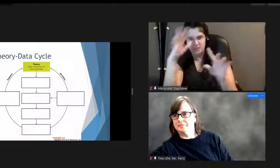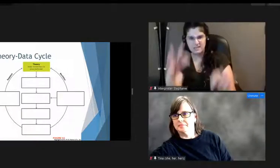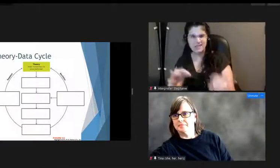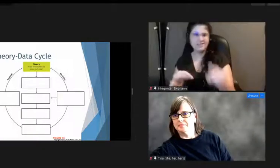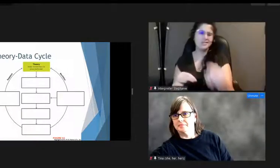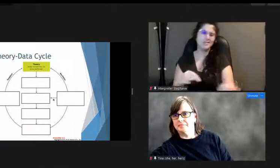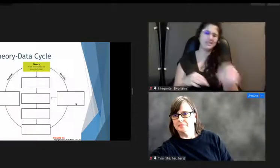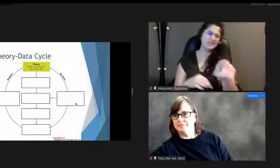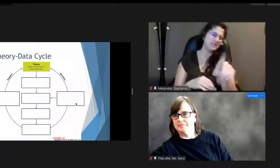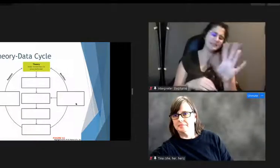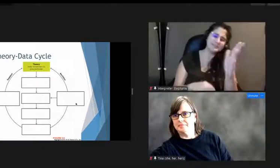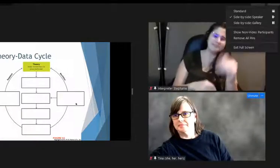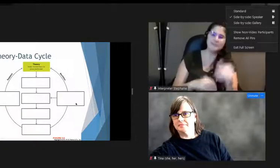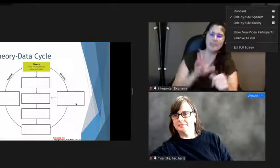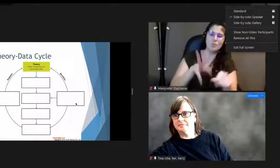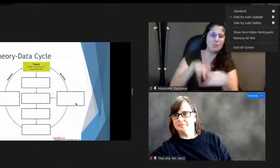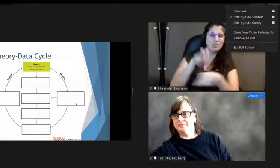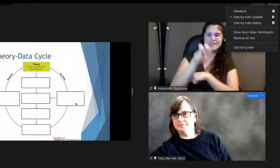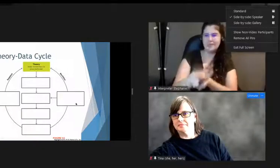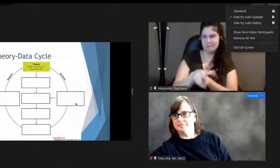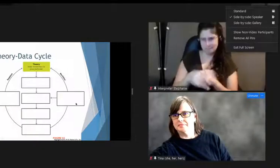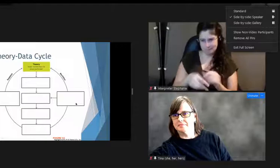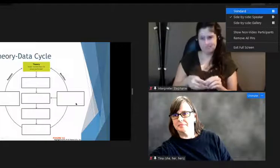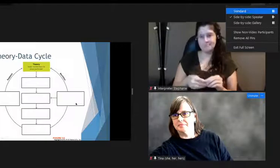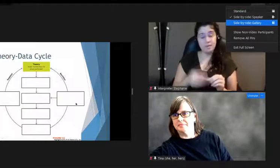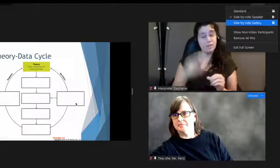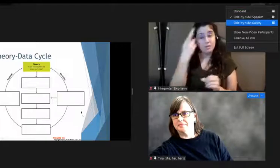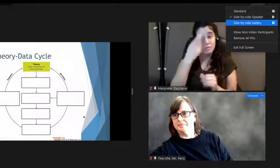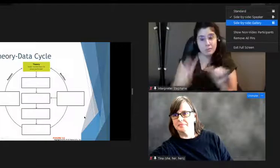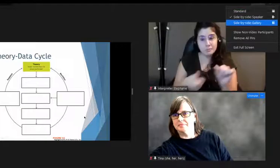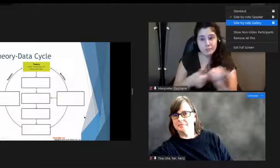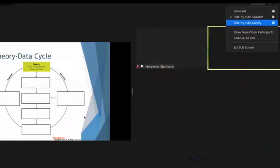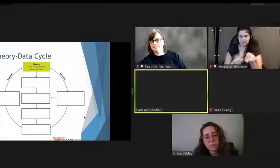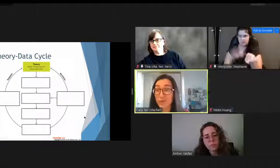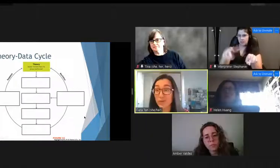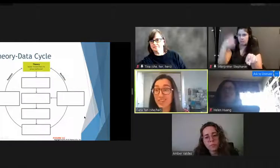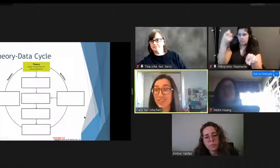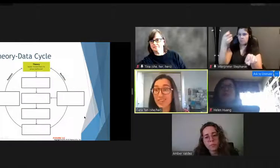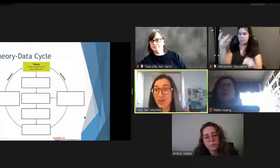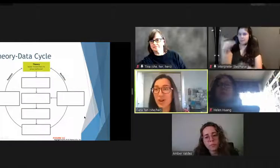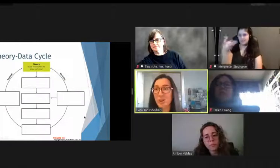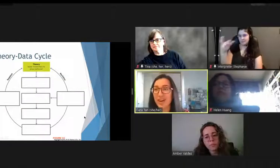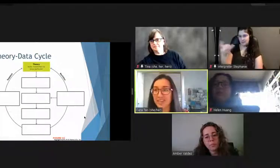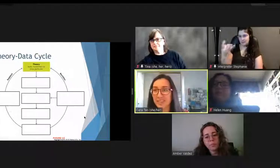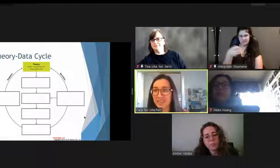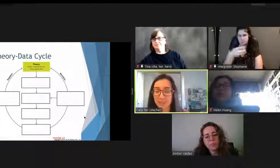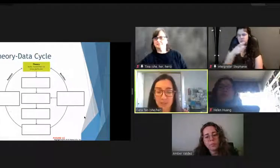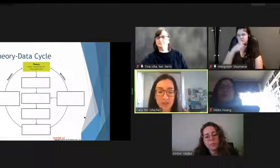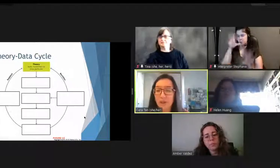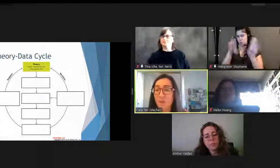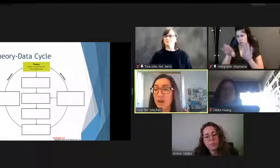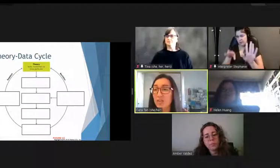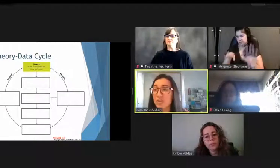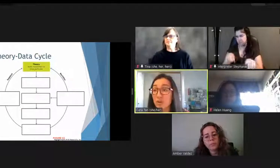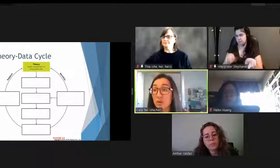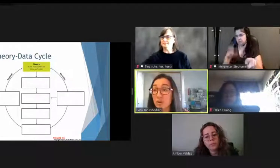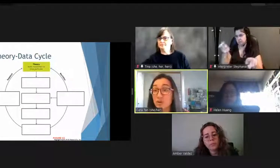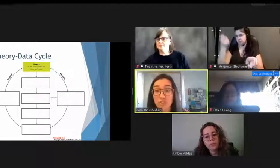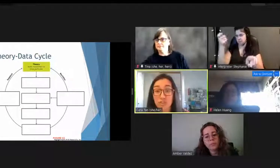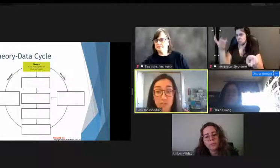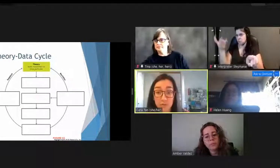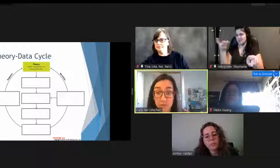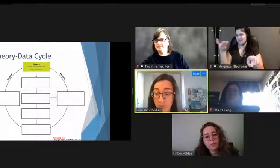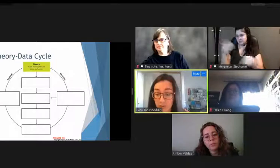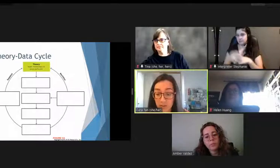because I'm going to talk about this on Wednesday. So don't worry about this. We'll come back to this in a bit. So I do